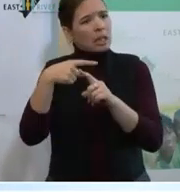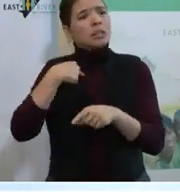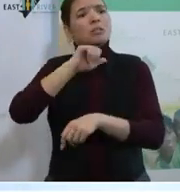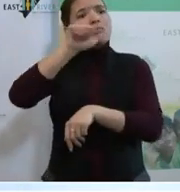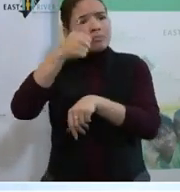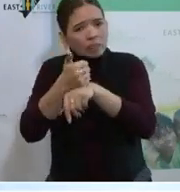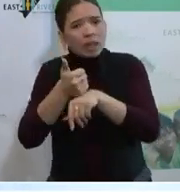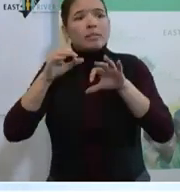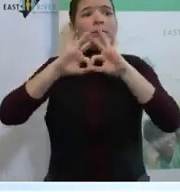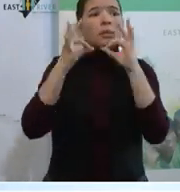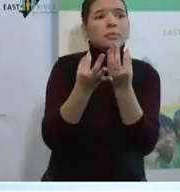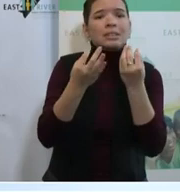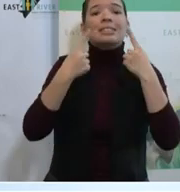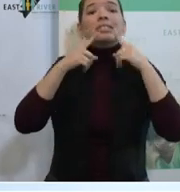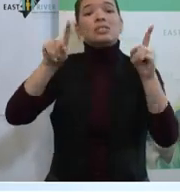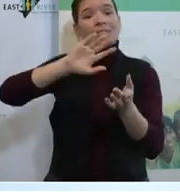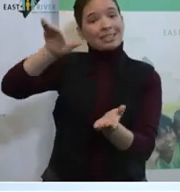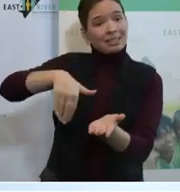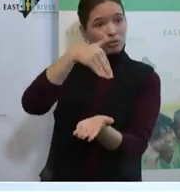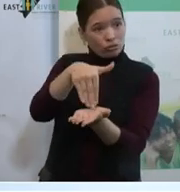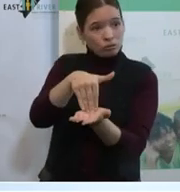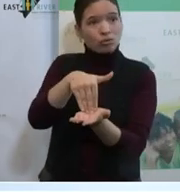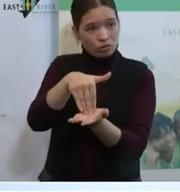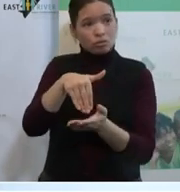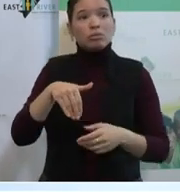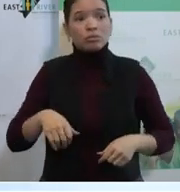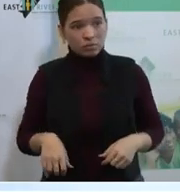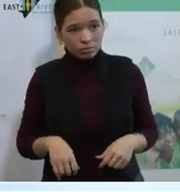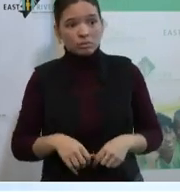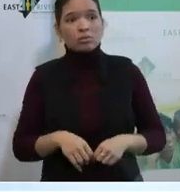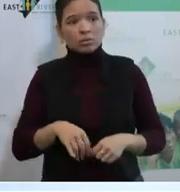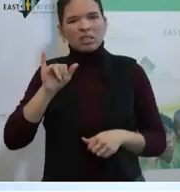up in February.